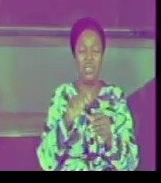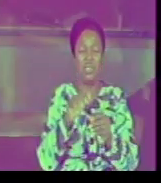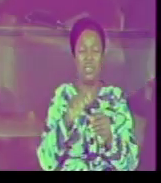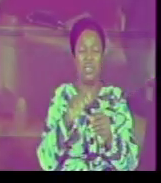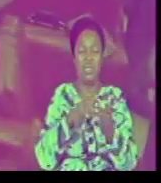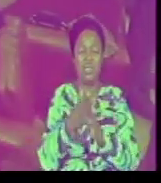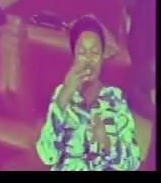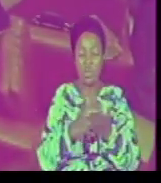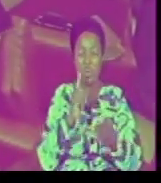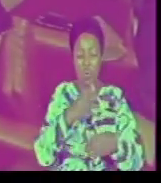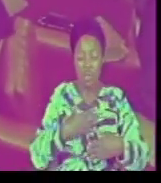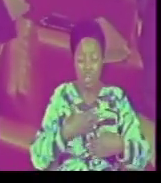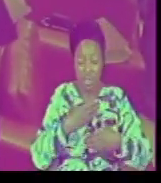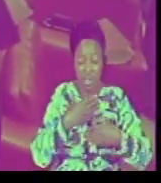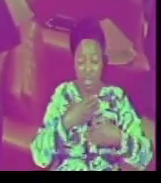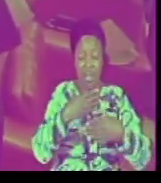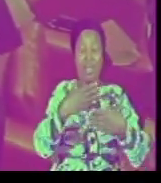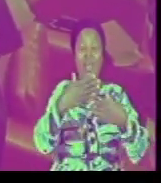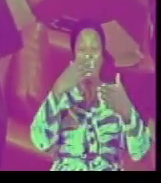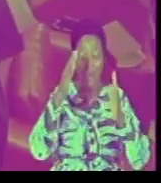shout.